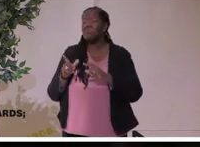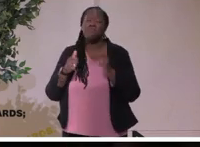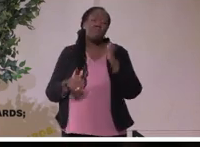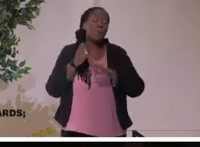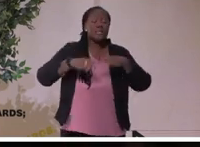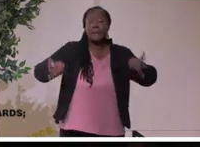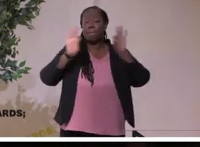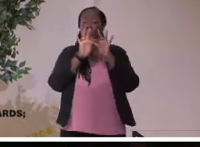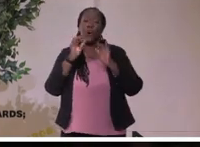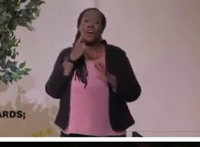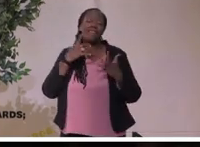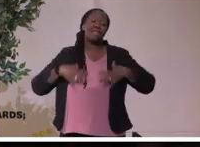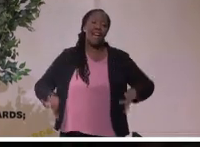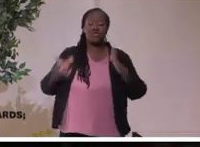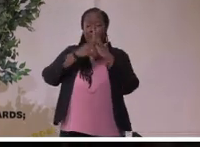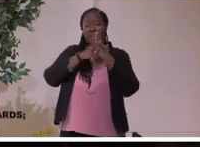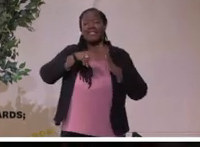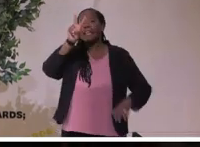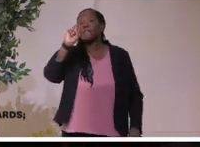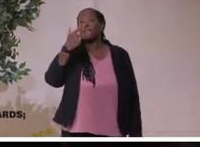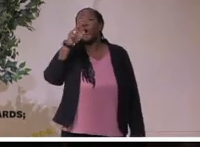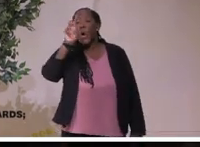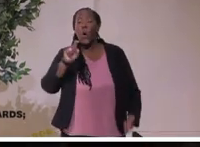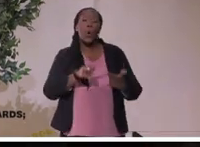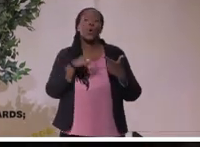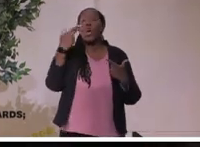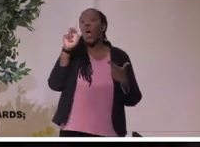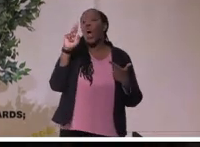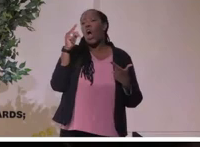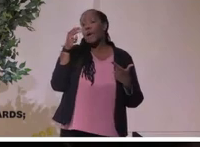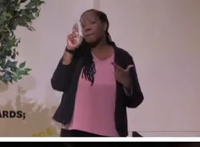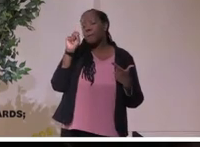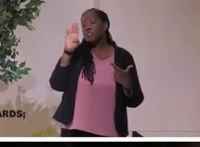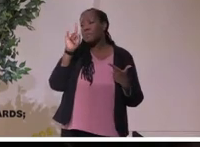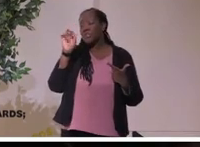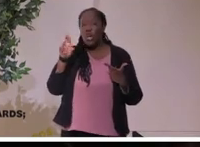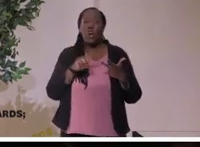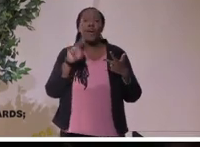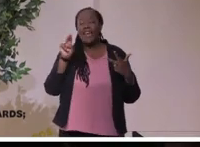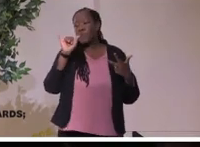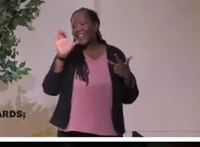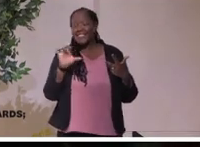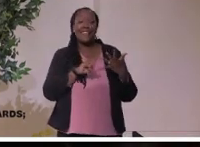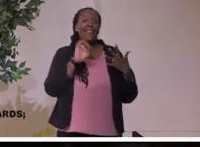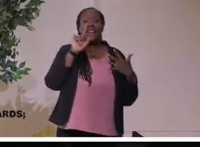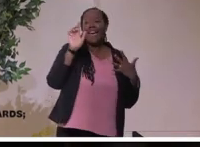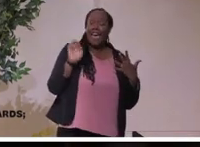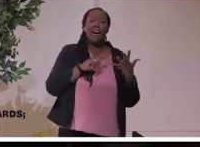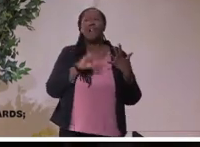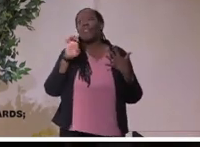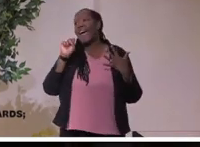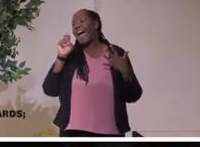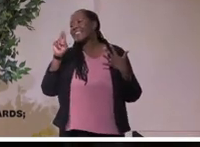important fashion magazines of the world, Vogue, Harper's Bazaar, WWD, NYT, Elle, V, Essence, and